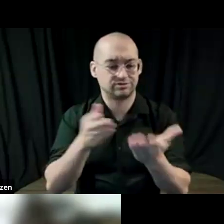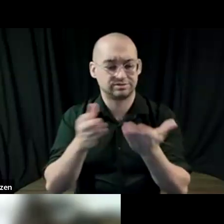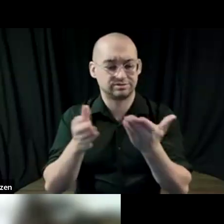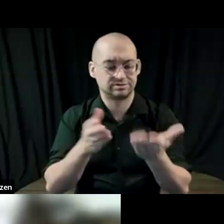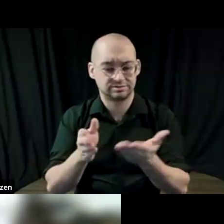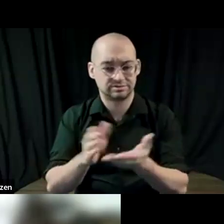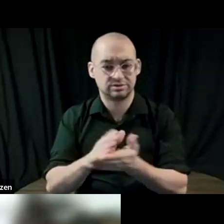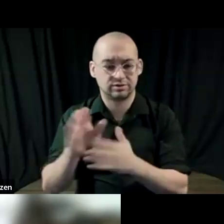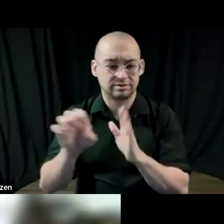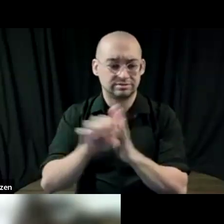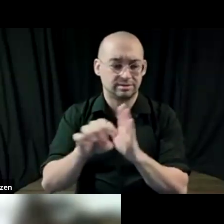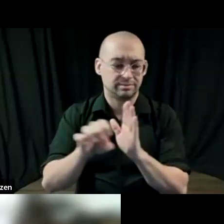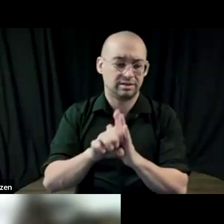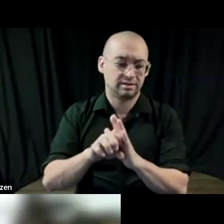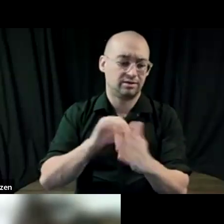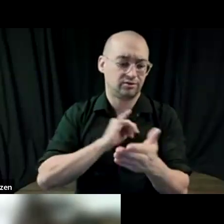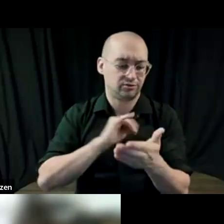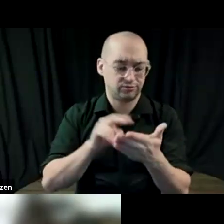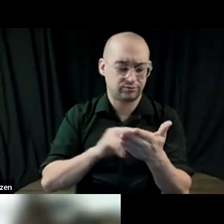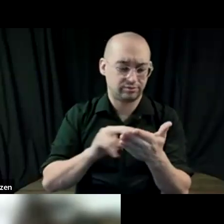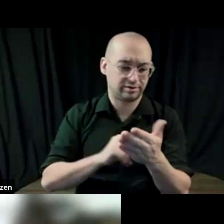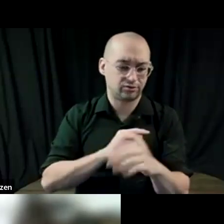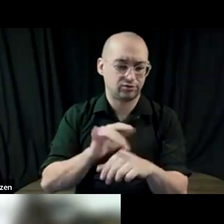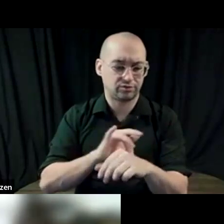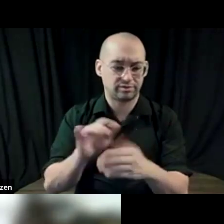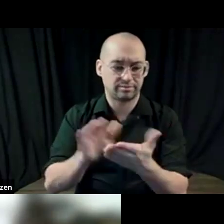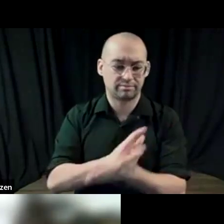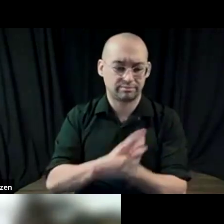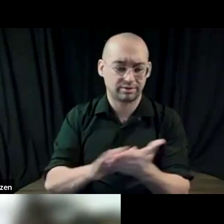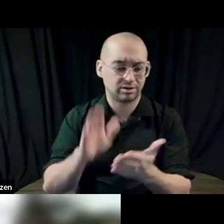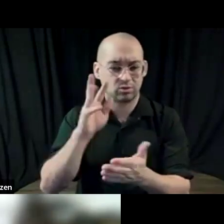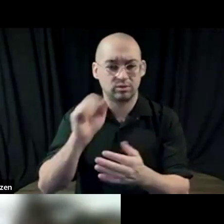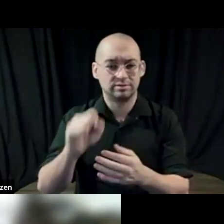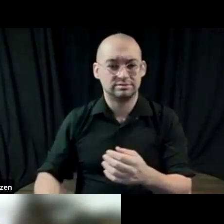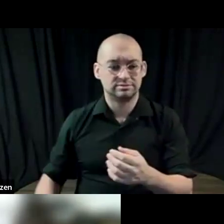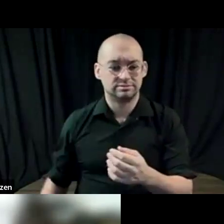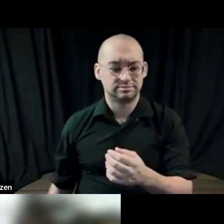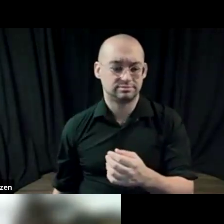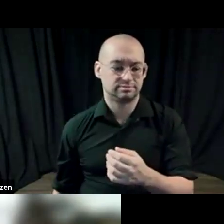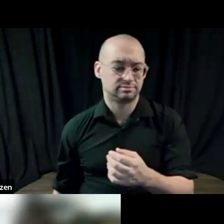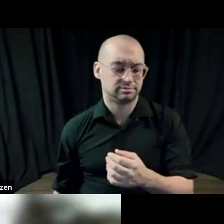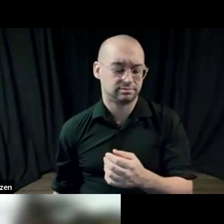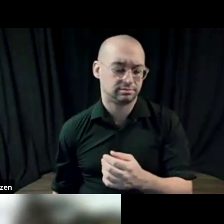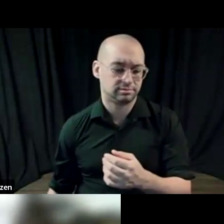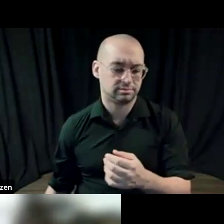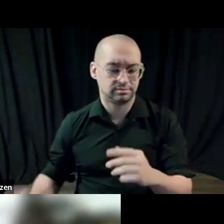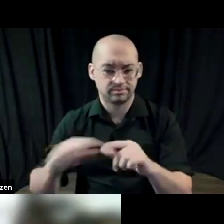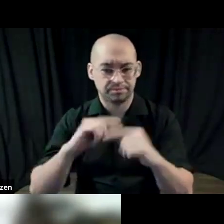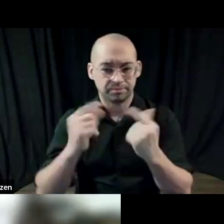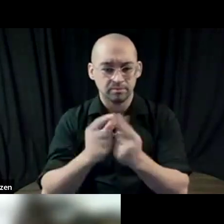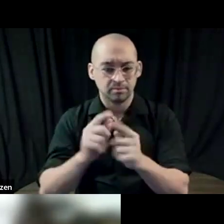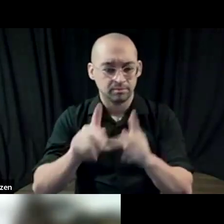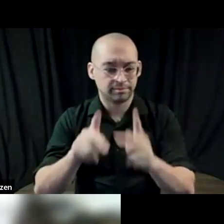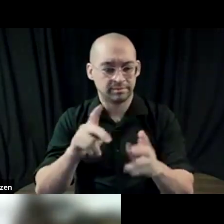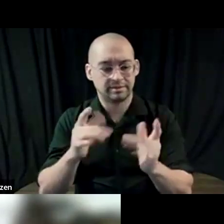Look, for example, I've read in the earlier documentation that there was something, it's a cadre of people who are digital navigators, forget